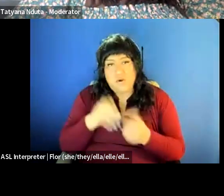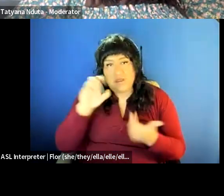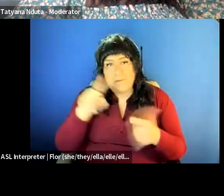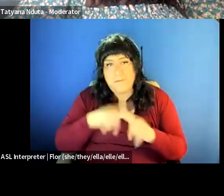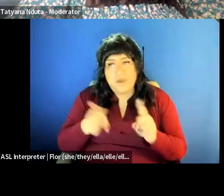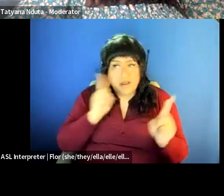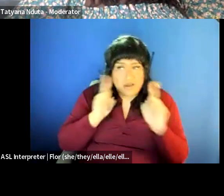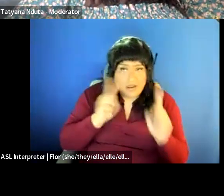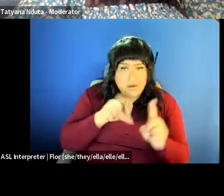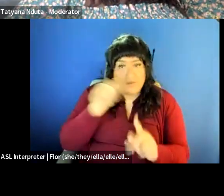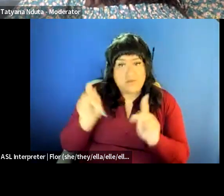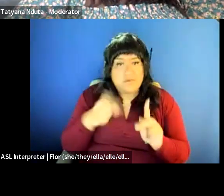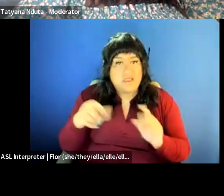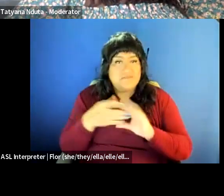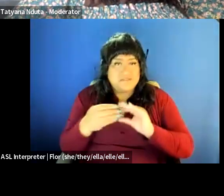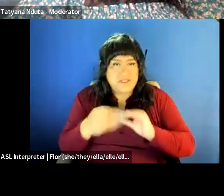have to say.